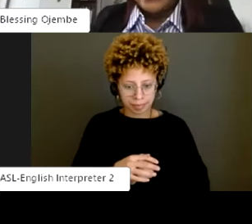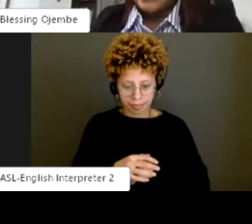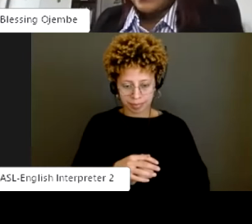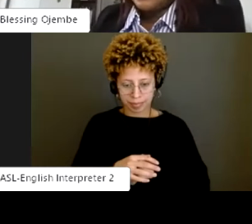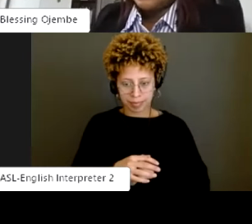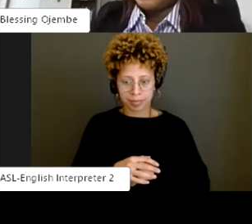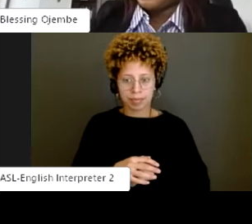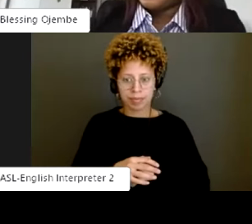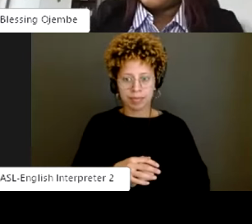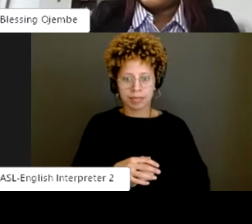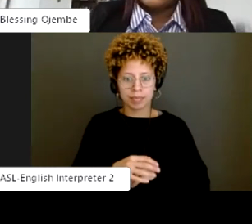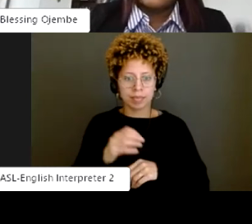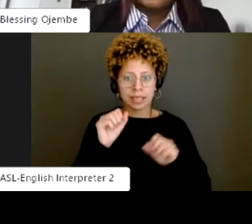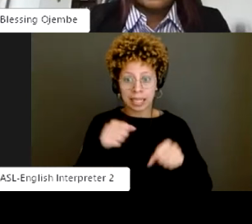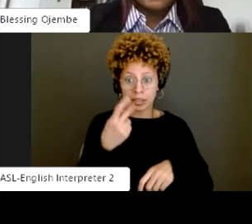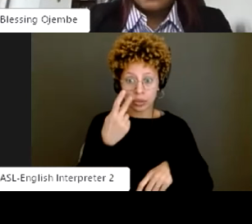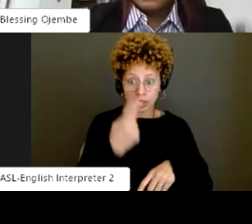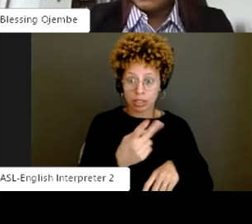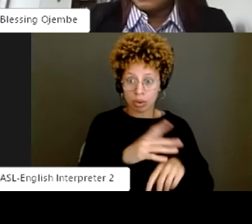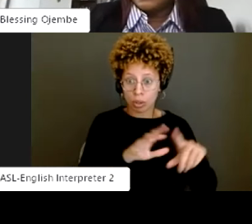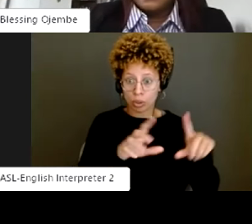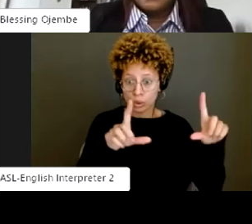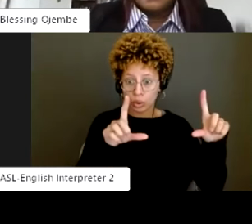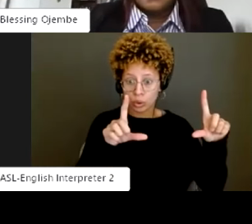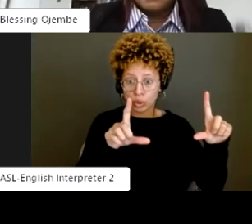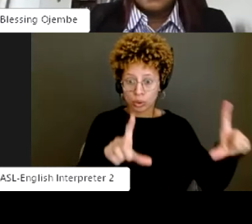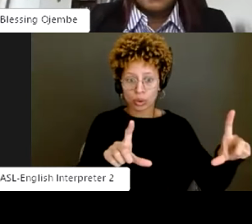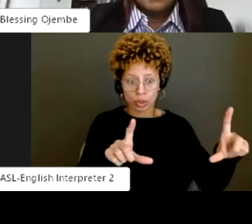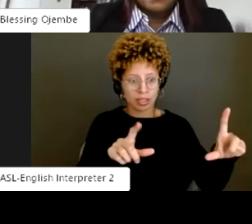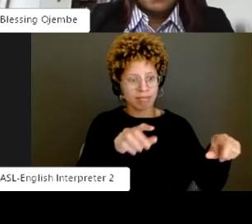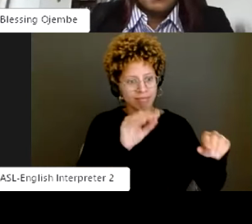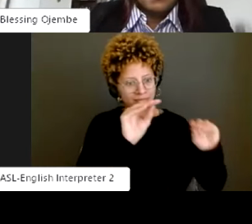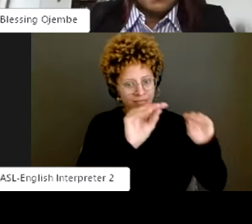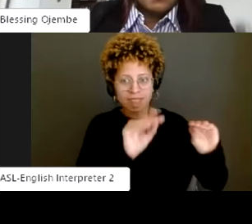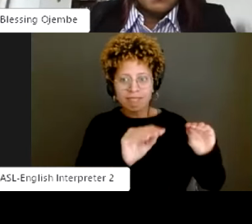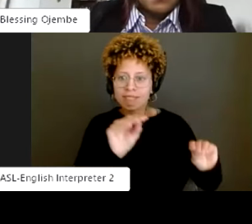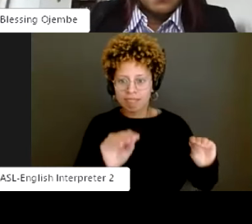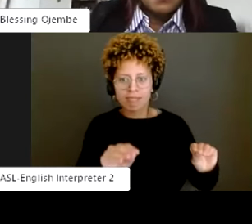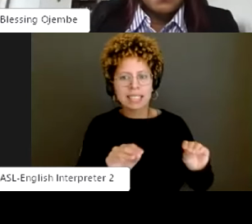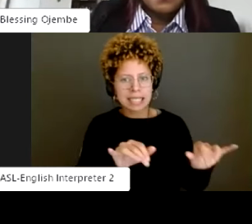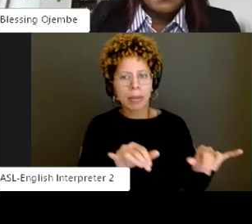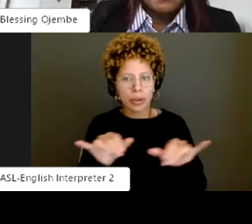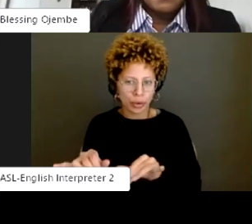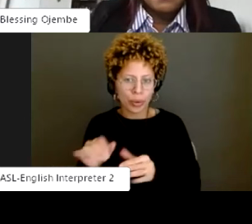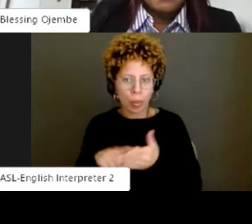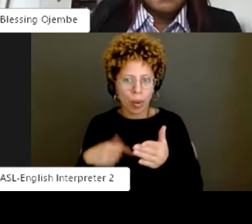screen, everybody's kind of like covering what we already had in mind in terms of what